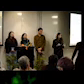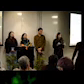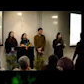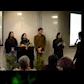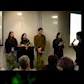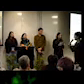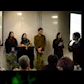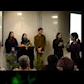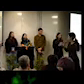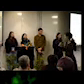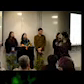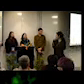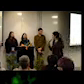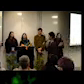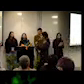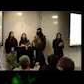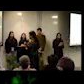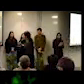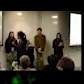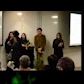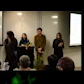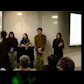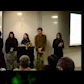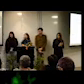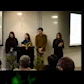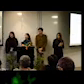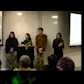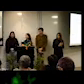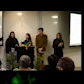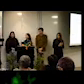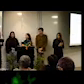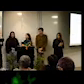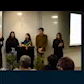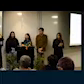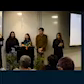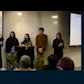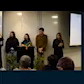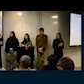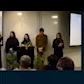Okay, we are at time today. Sorry, I'll find a slot in somewhere up here.